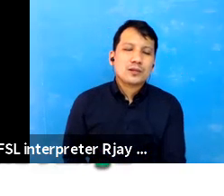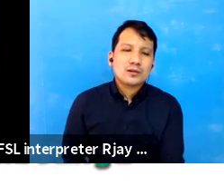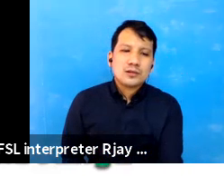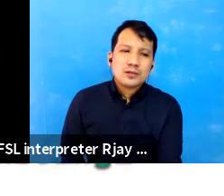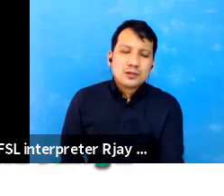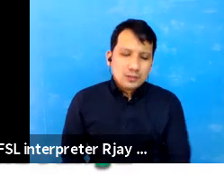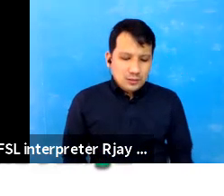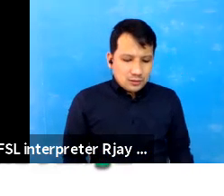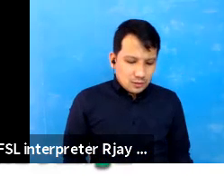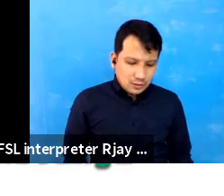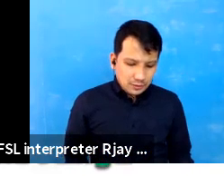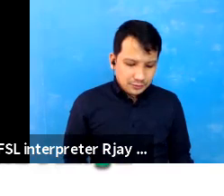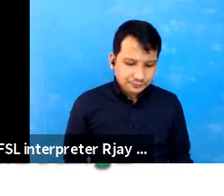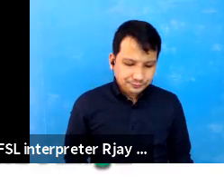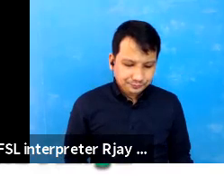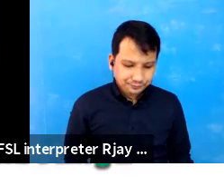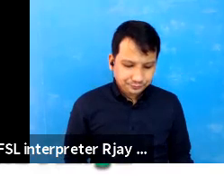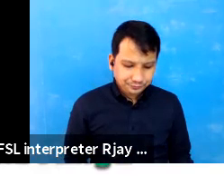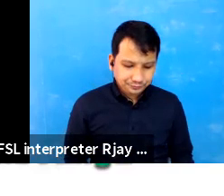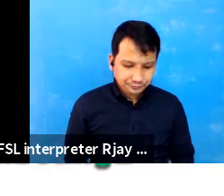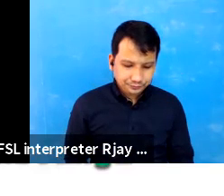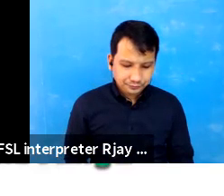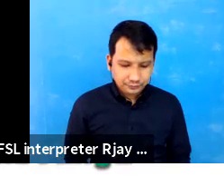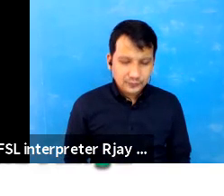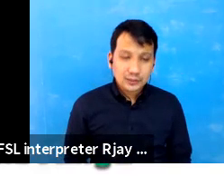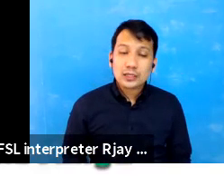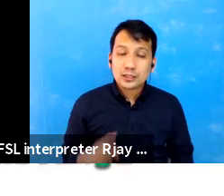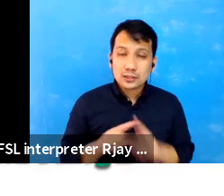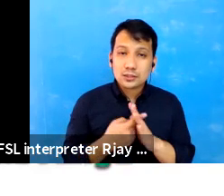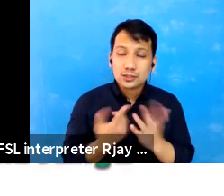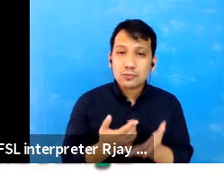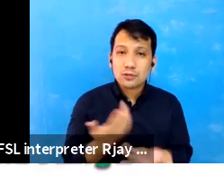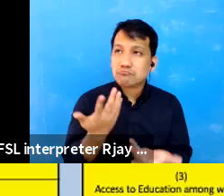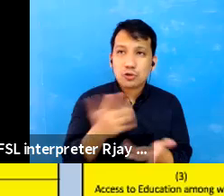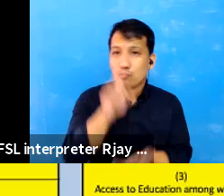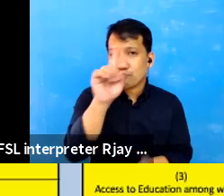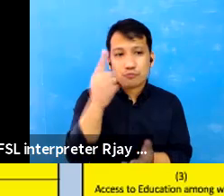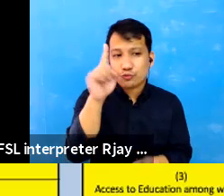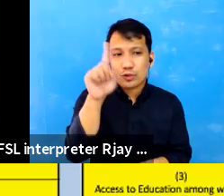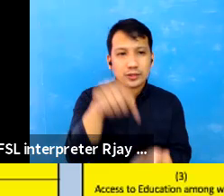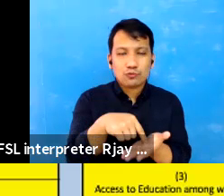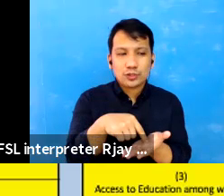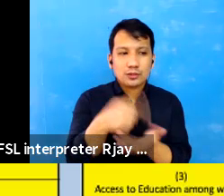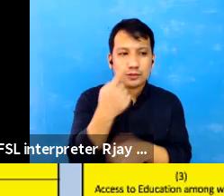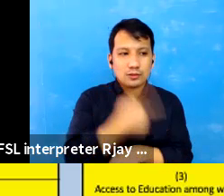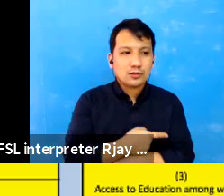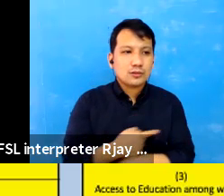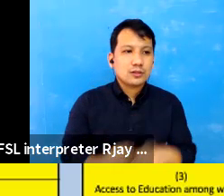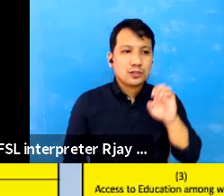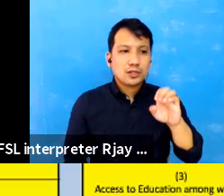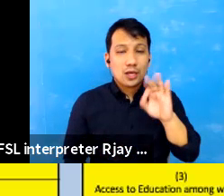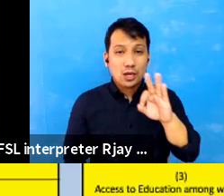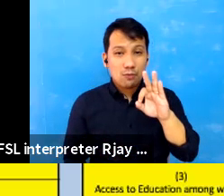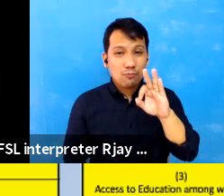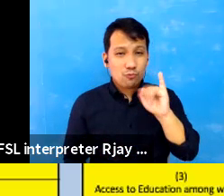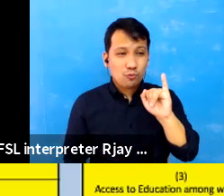Our journey started with assessment of our first 1,000 days, F1 KD,